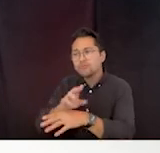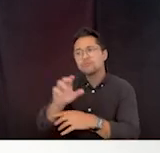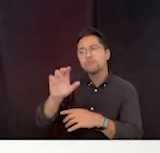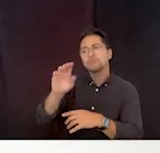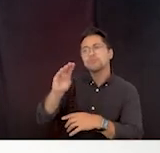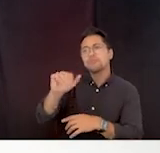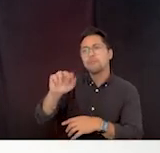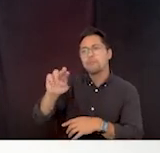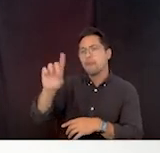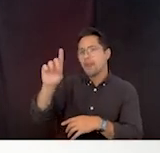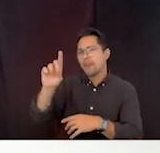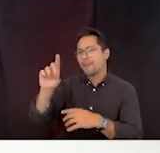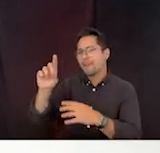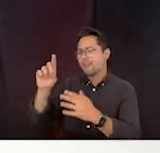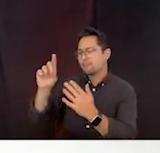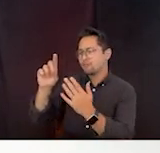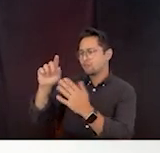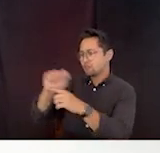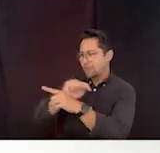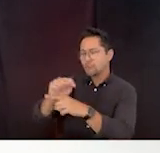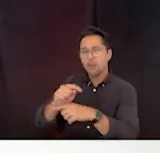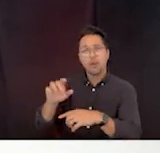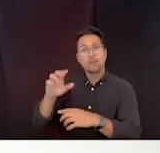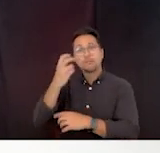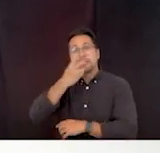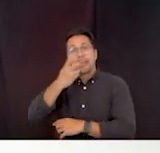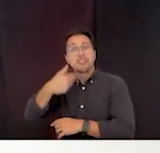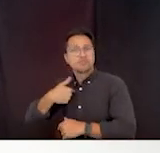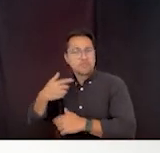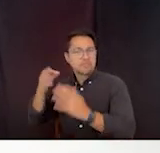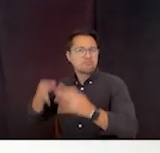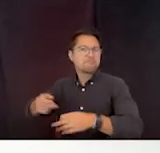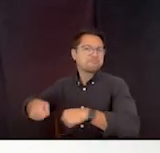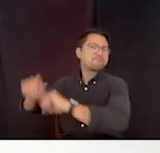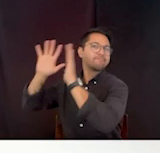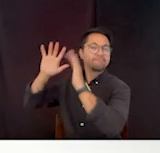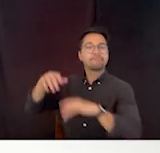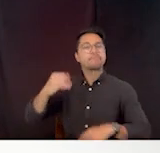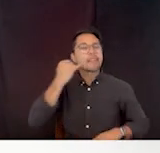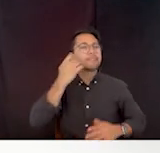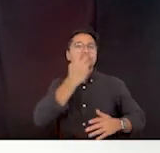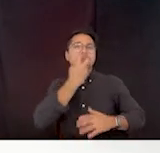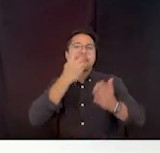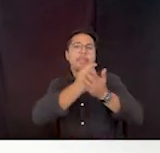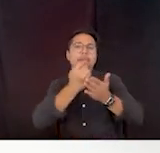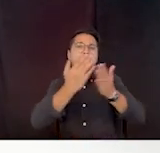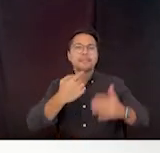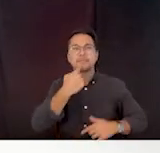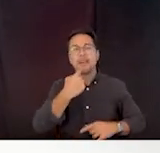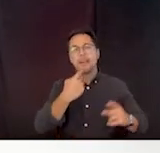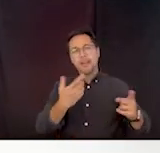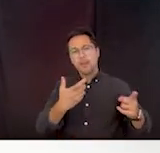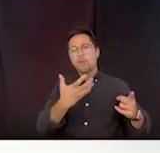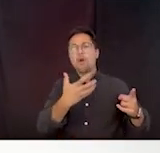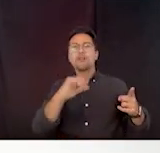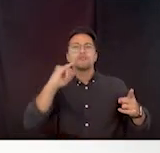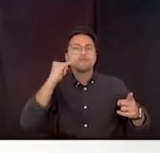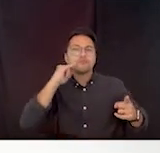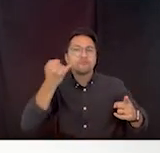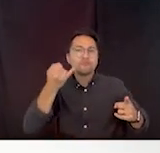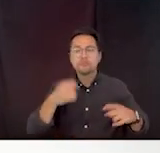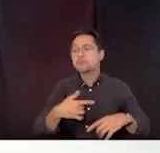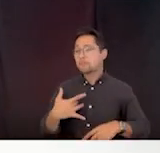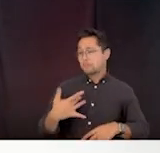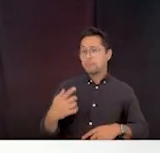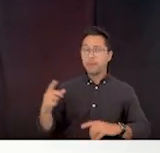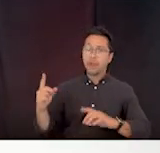up speech, and the speech therapist, if he would say he would want juice, and typically he would